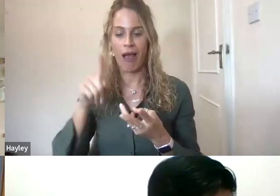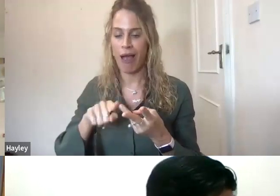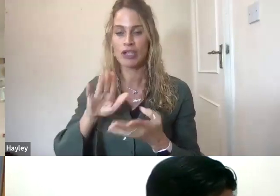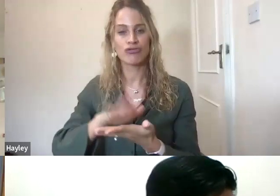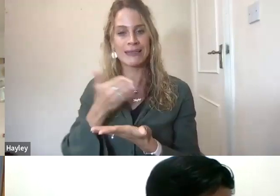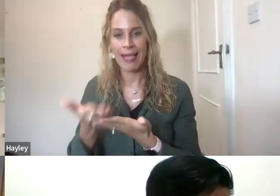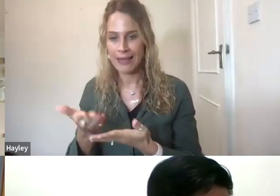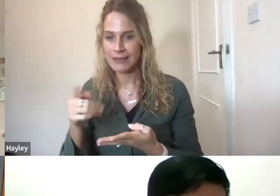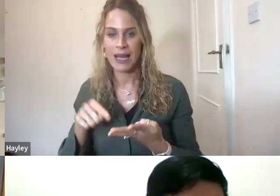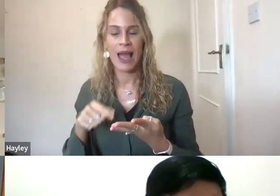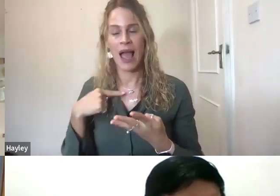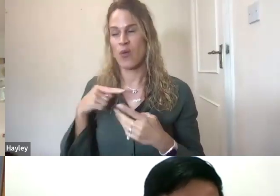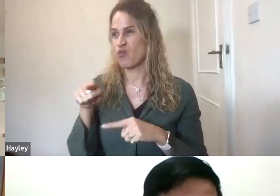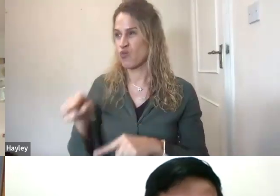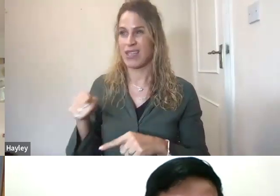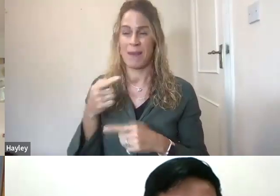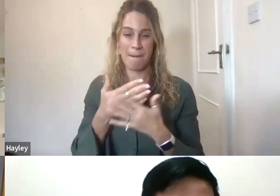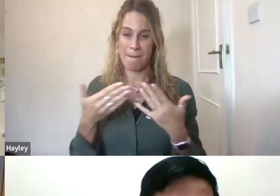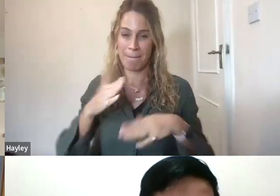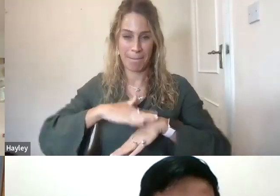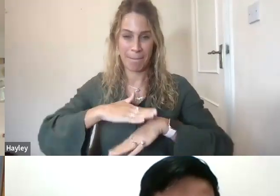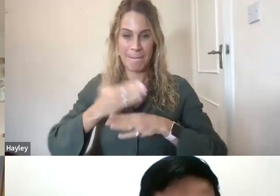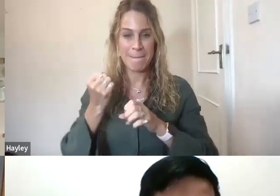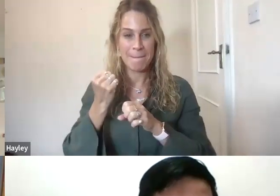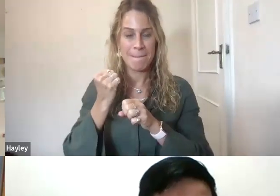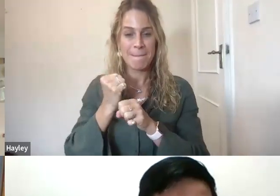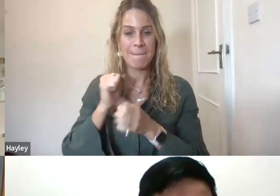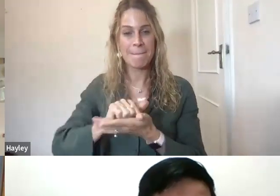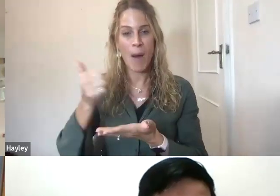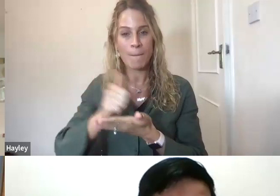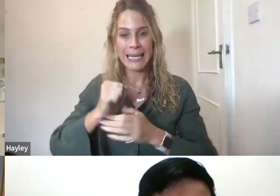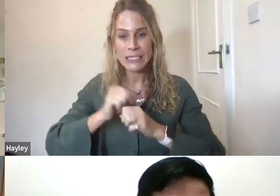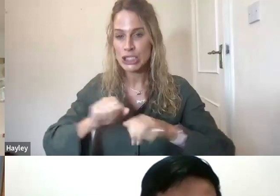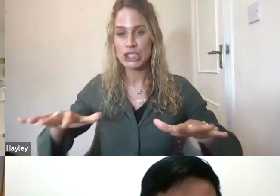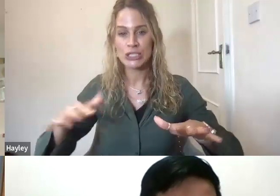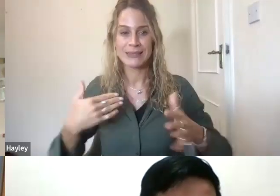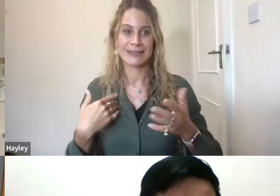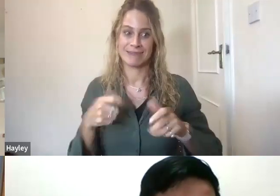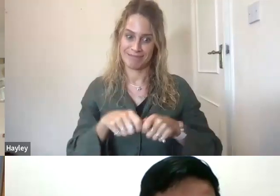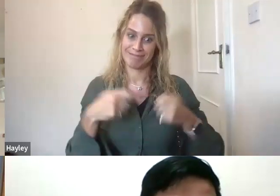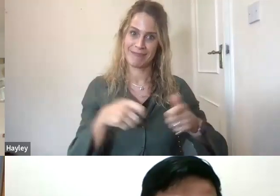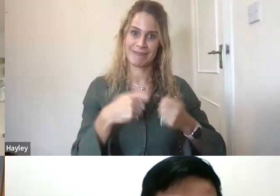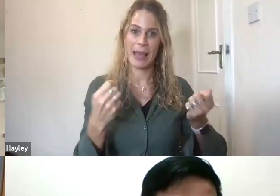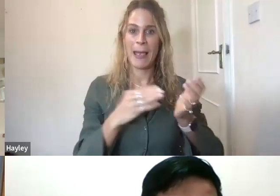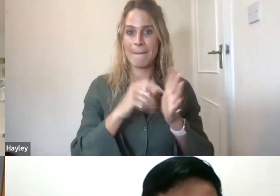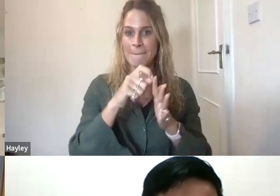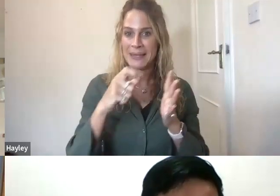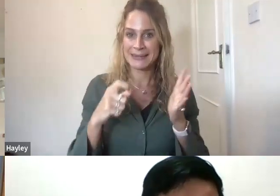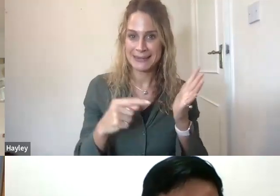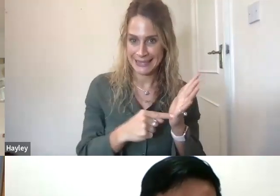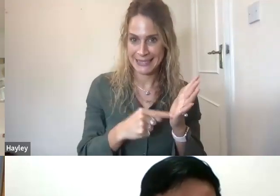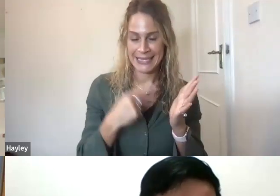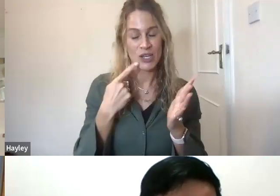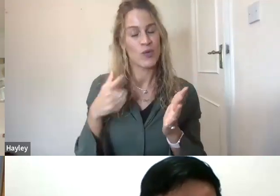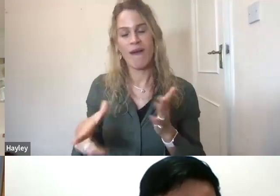whose work we have published a couple of times now in MPT. You can find him in journals all over